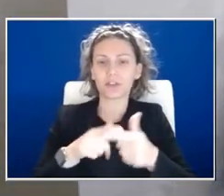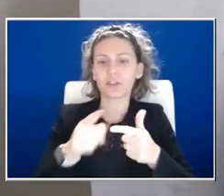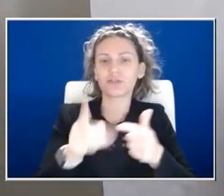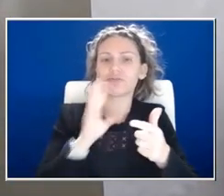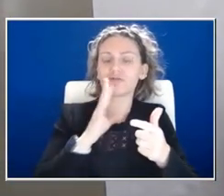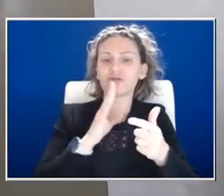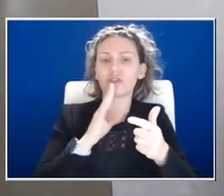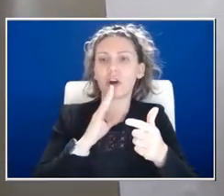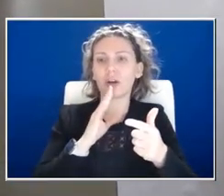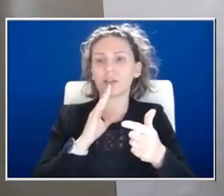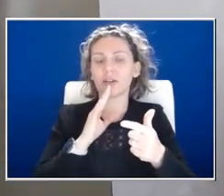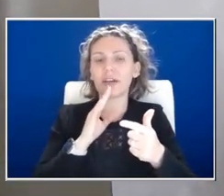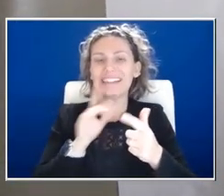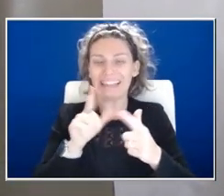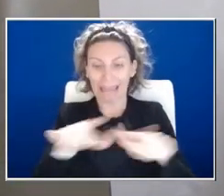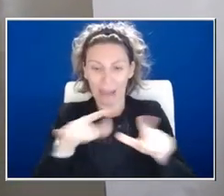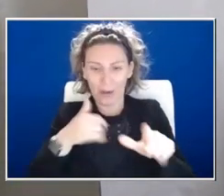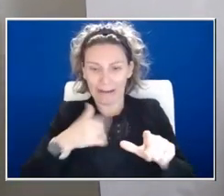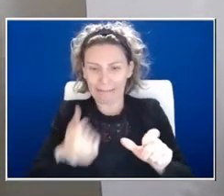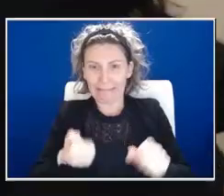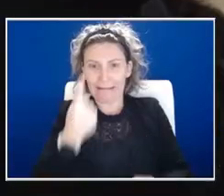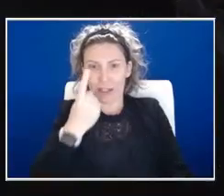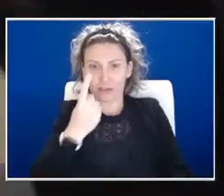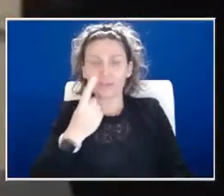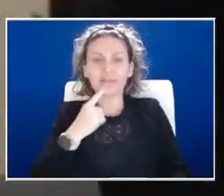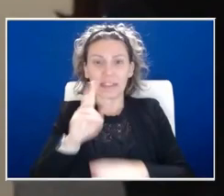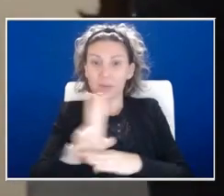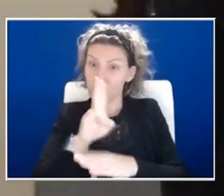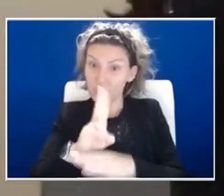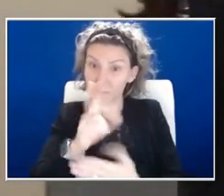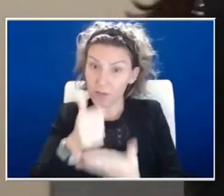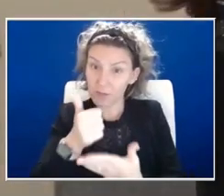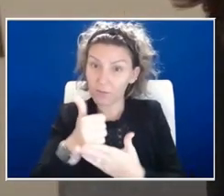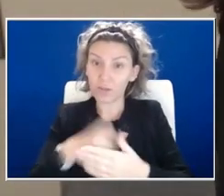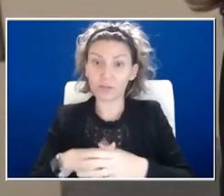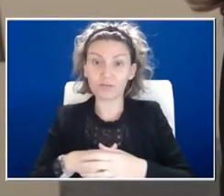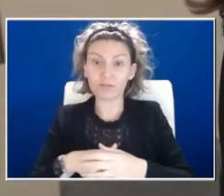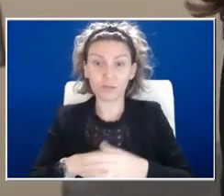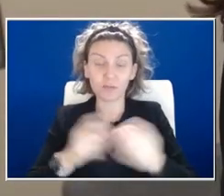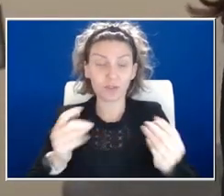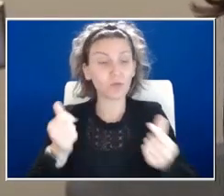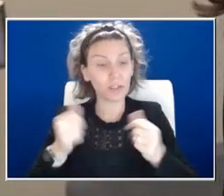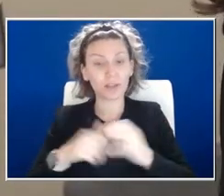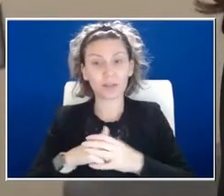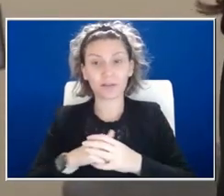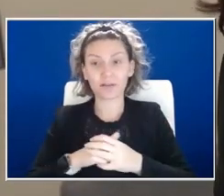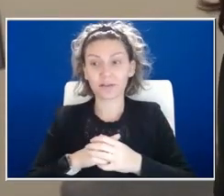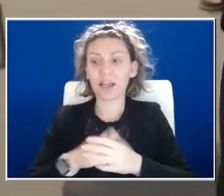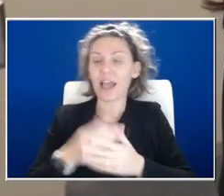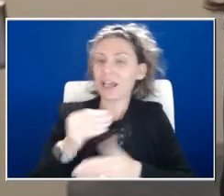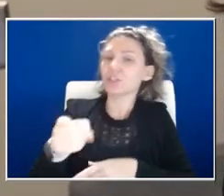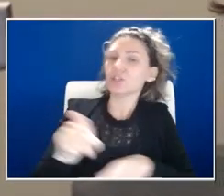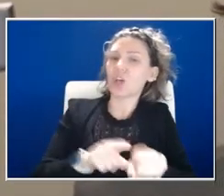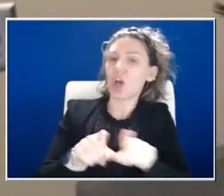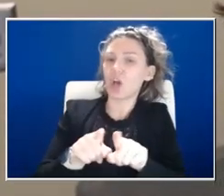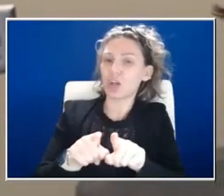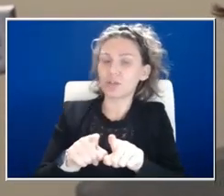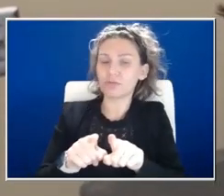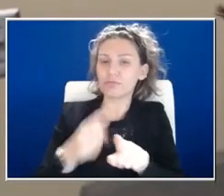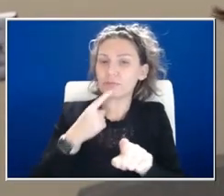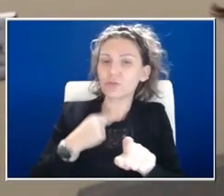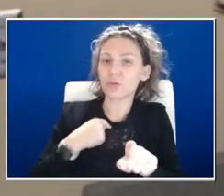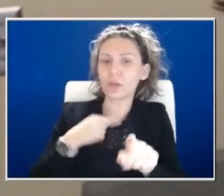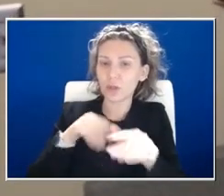understood, you know, practical, and it's useful stuff. So it was pretty quick. Right. Well, she also discovered, she had told me to go in and have